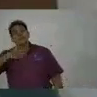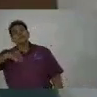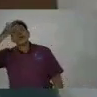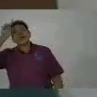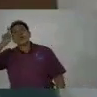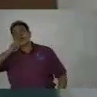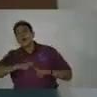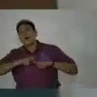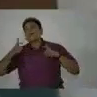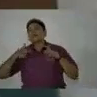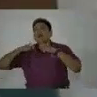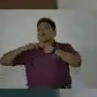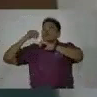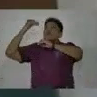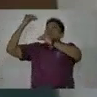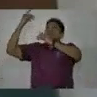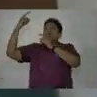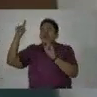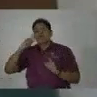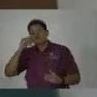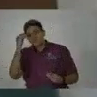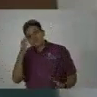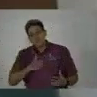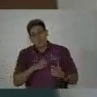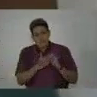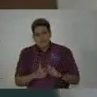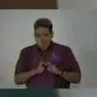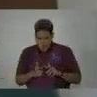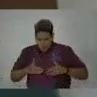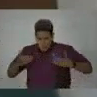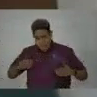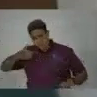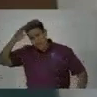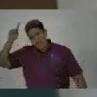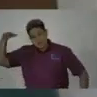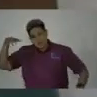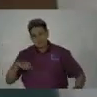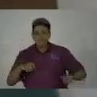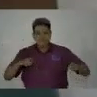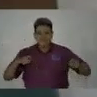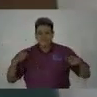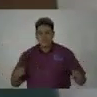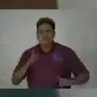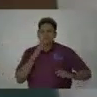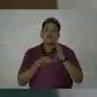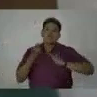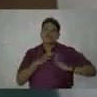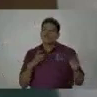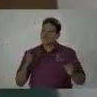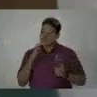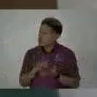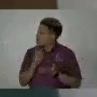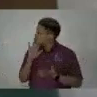how big my problems are, rather to tell my problems how big my God is. The Integrity Commission is abusing